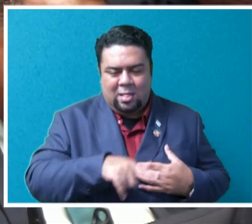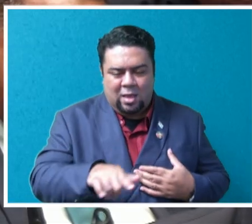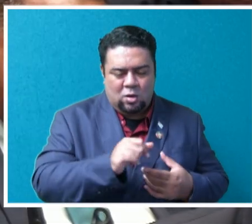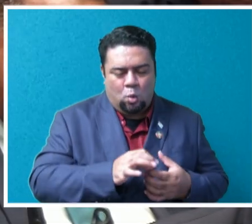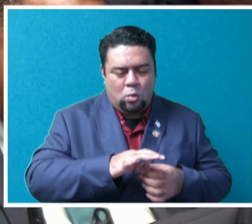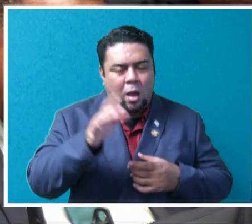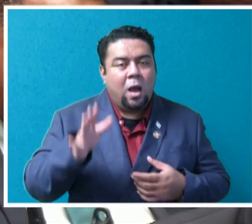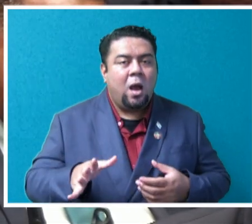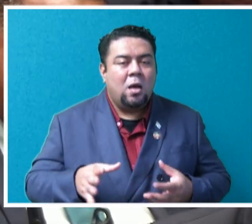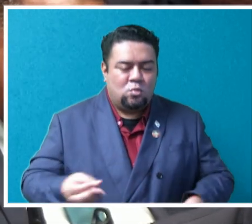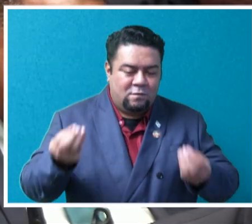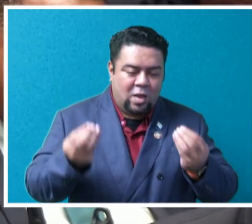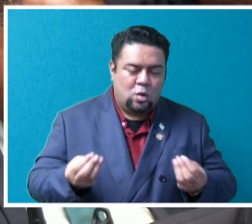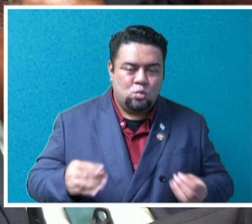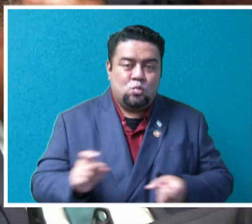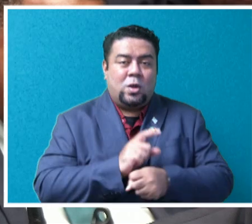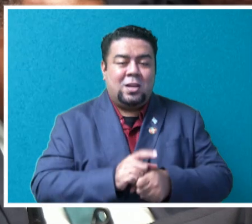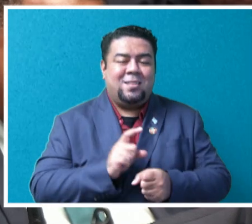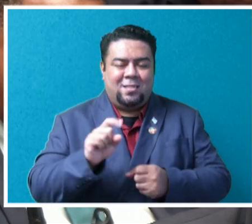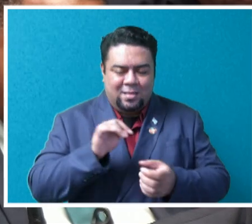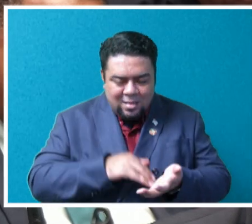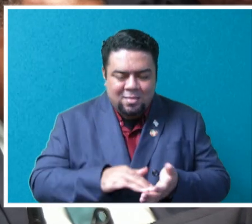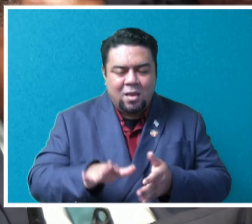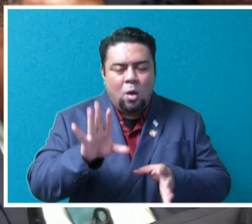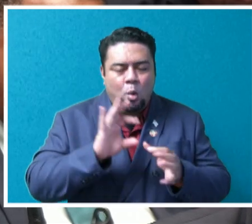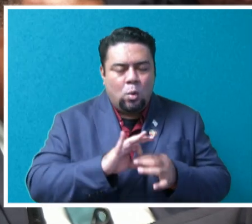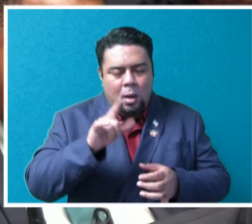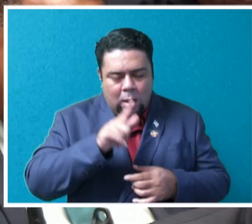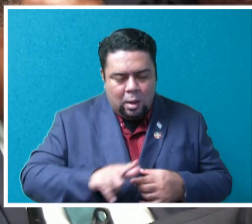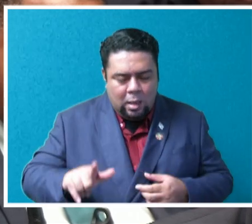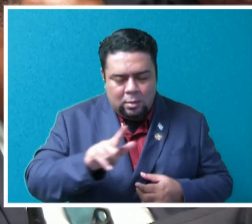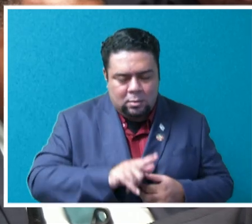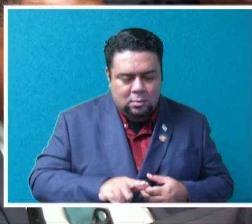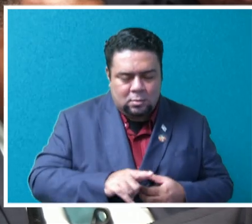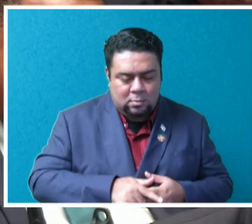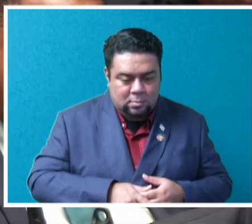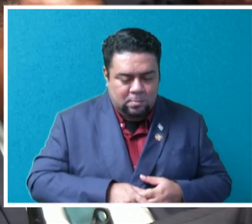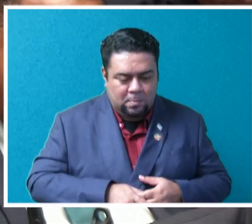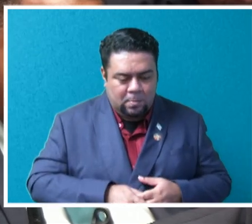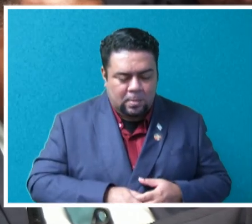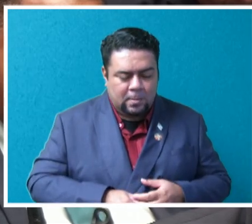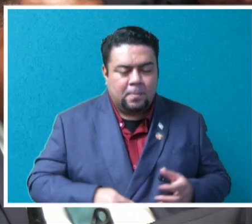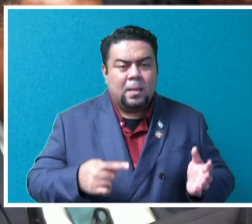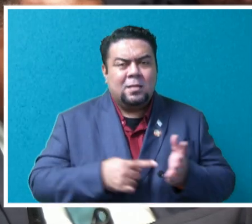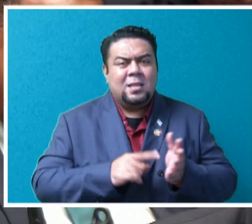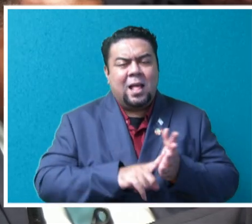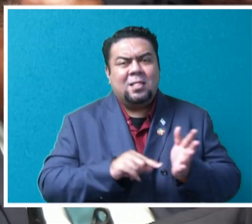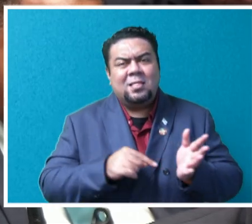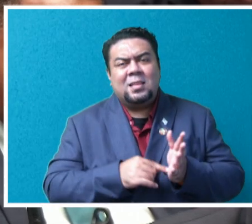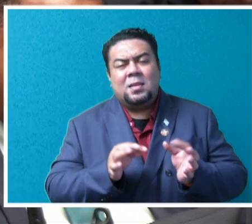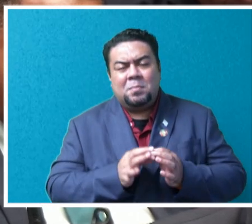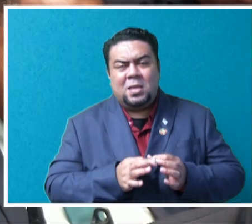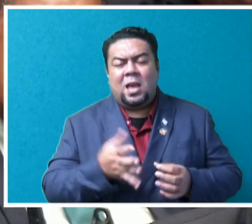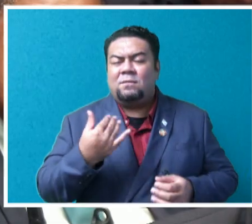their land. In addition, TLTB is implementing a new loan management